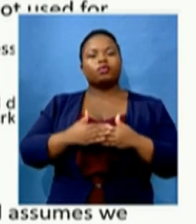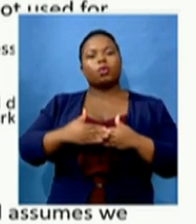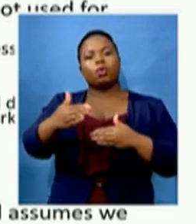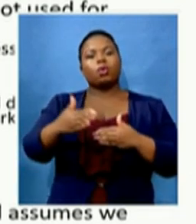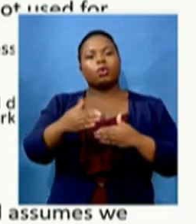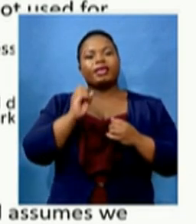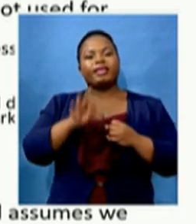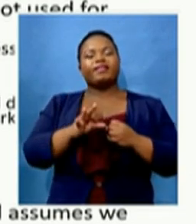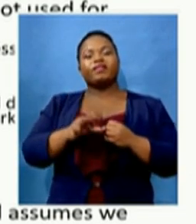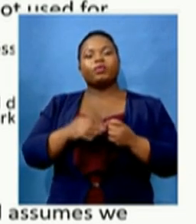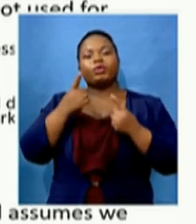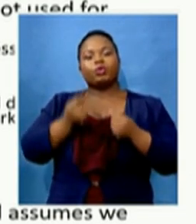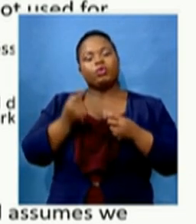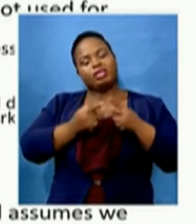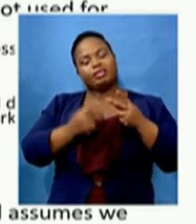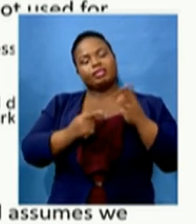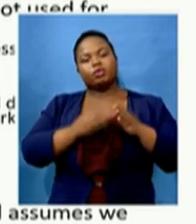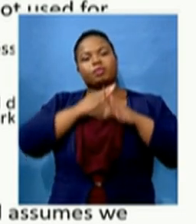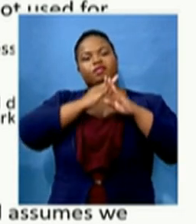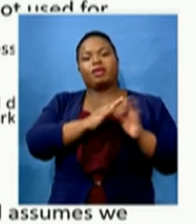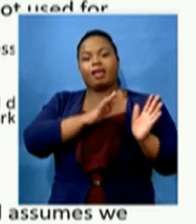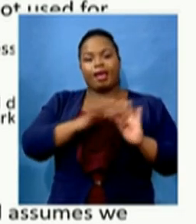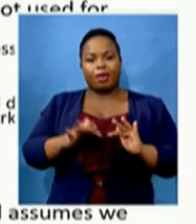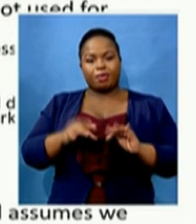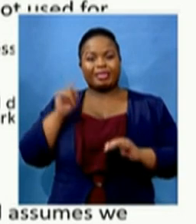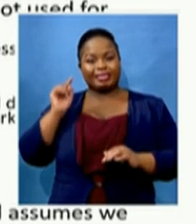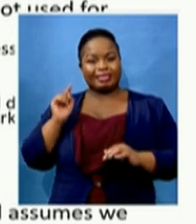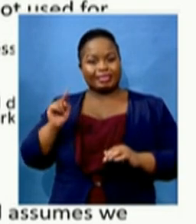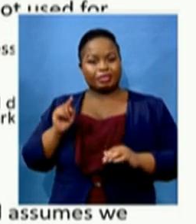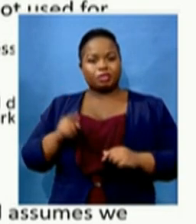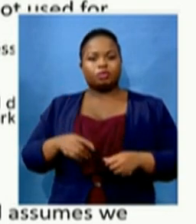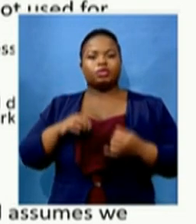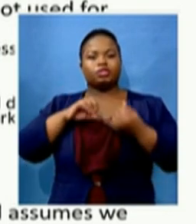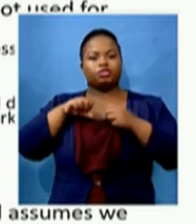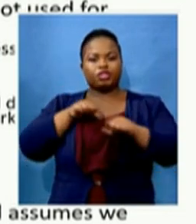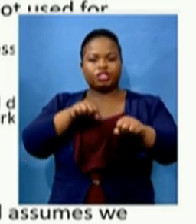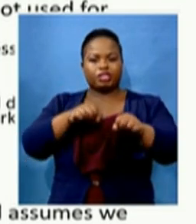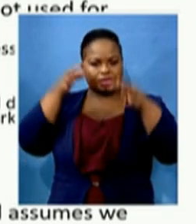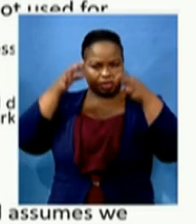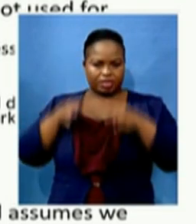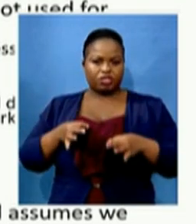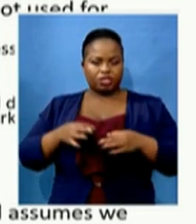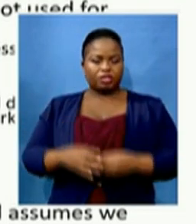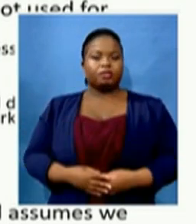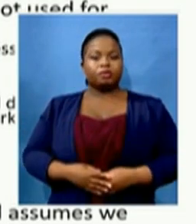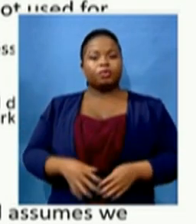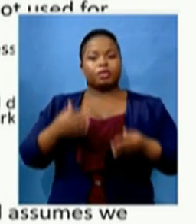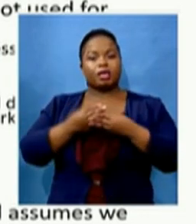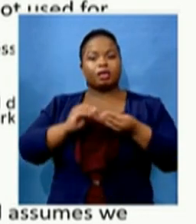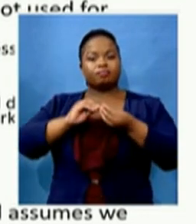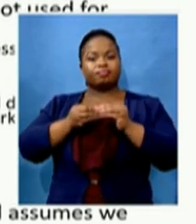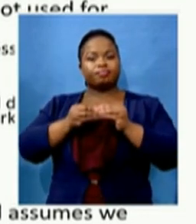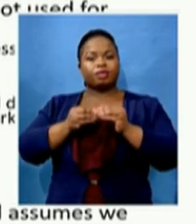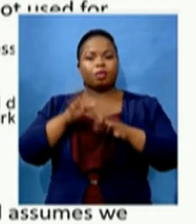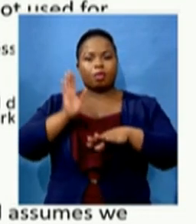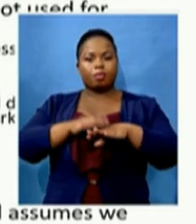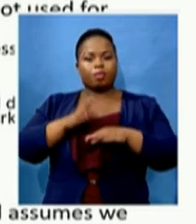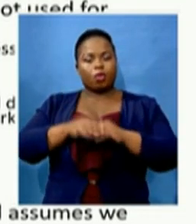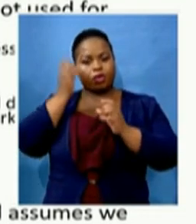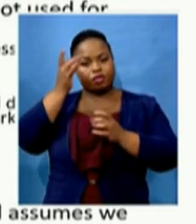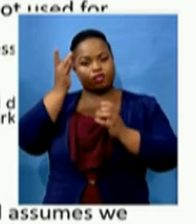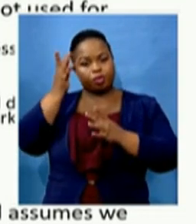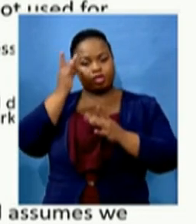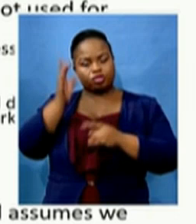on informing strategic decisions. The approach can be adjusted as more data becomes available. And it would be